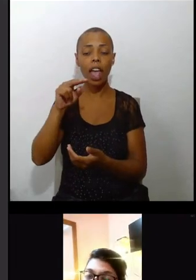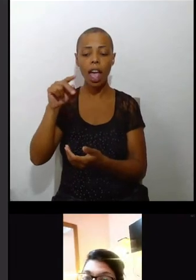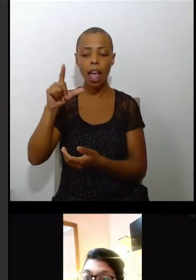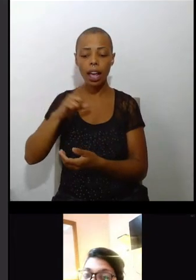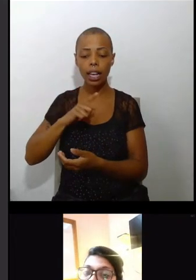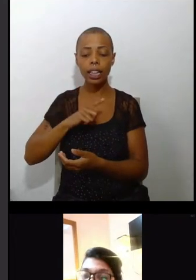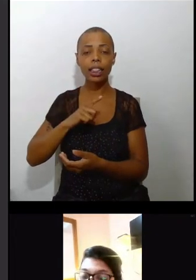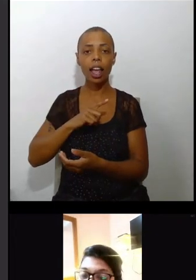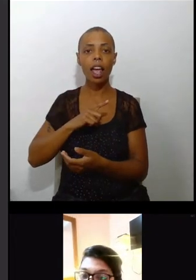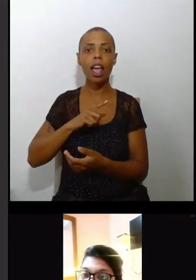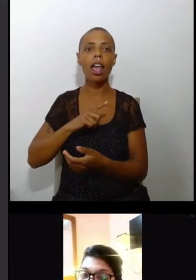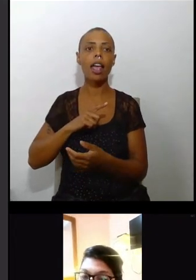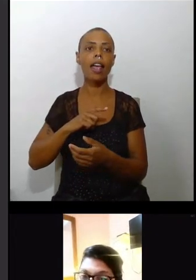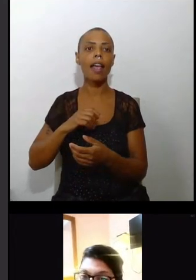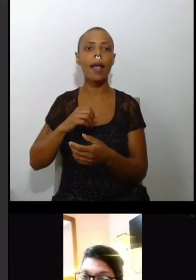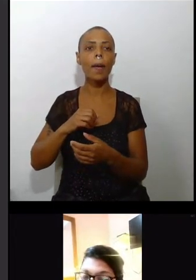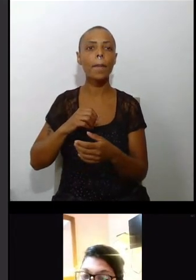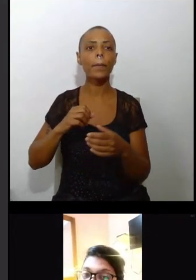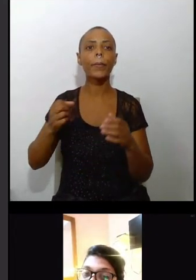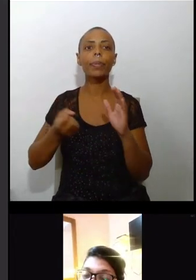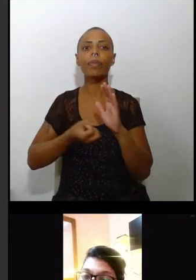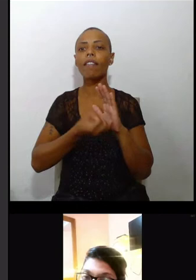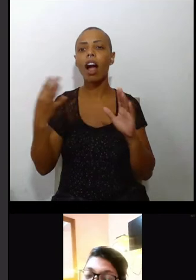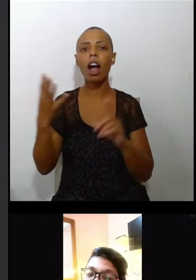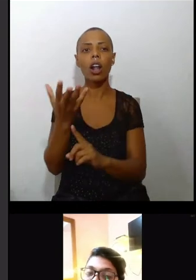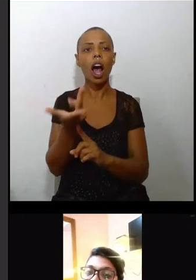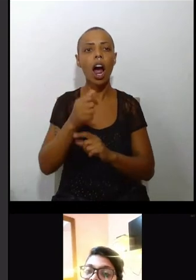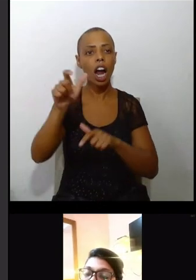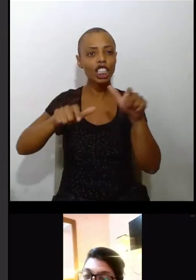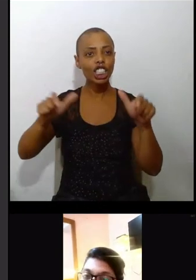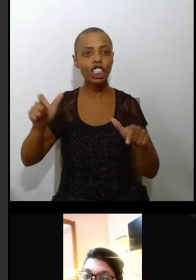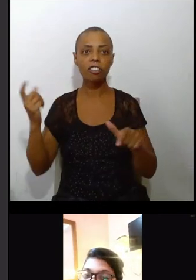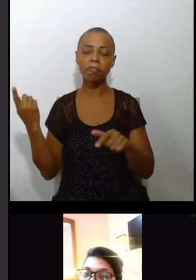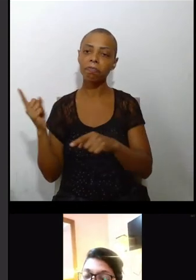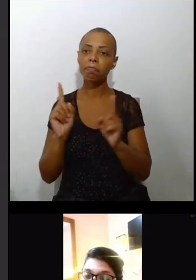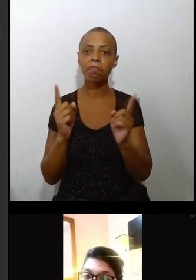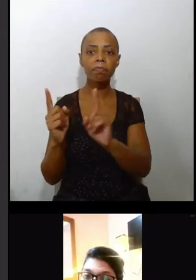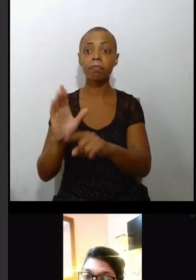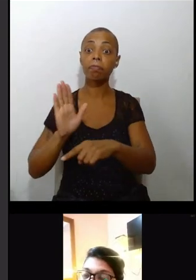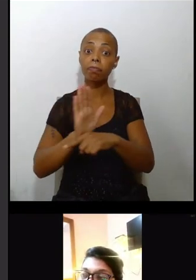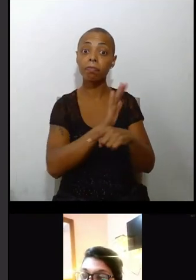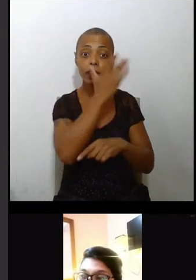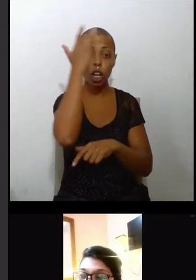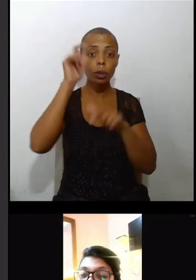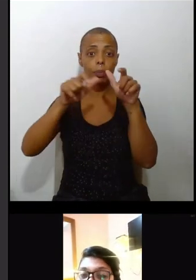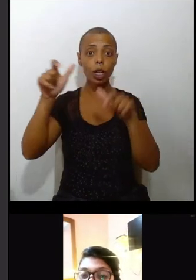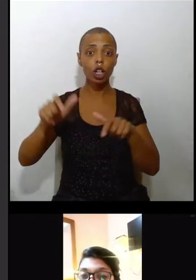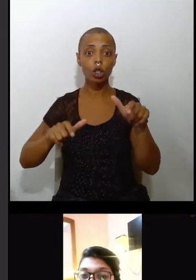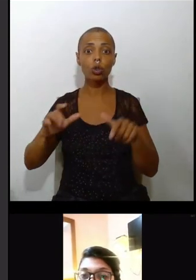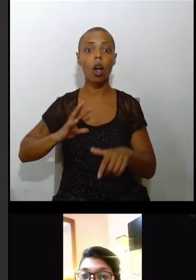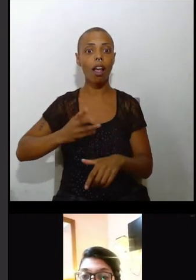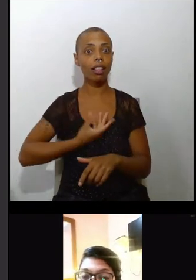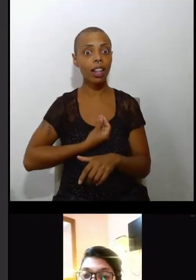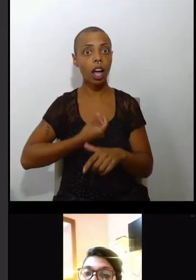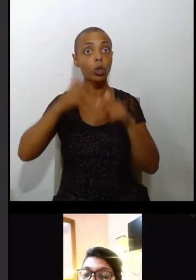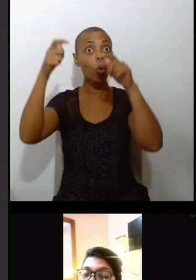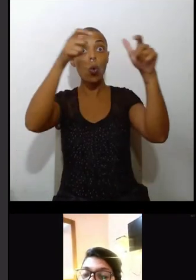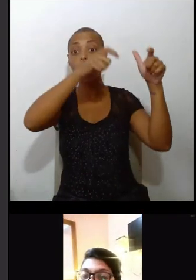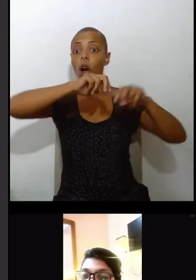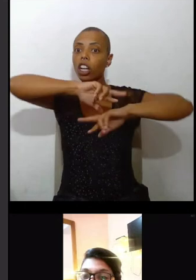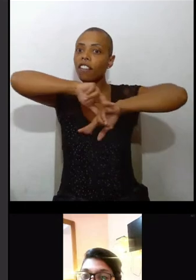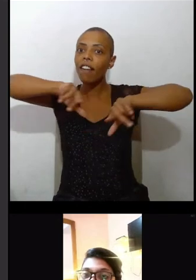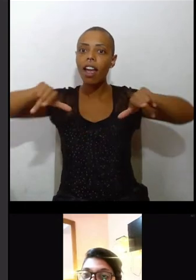us we also collaborate with transgender people who are from that geographical area so that we get a